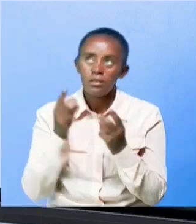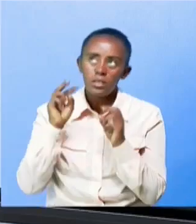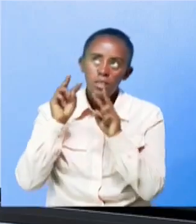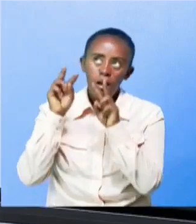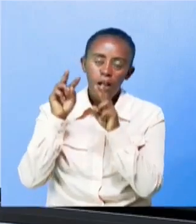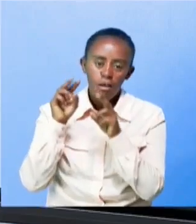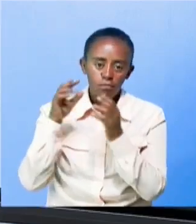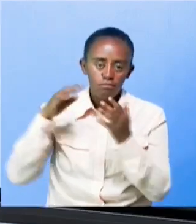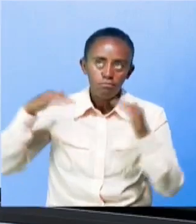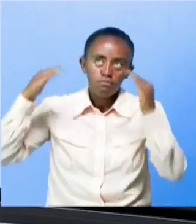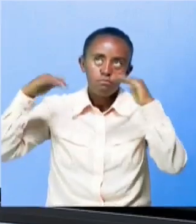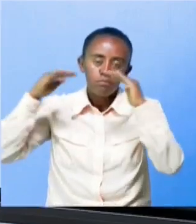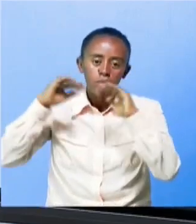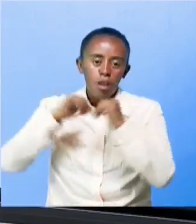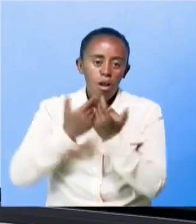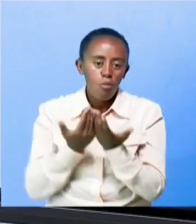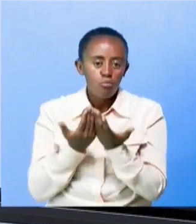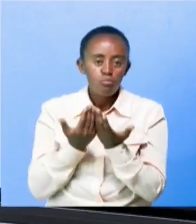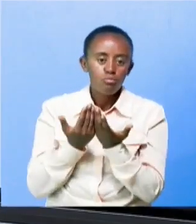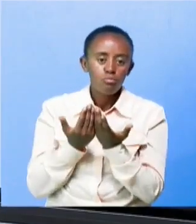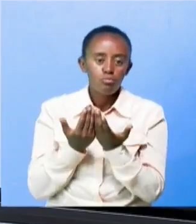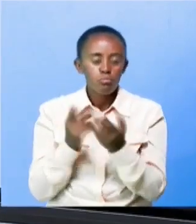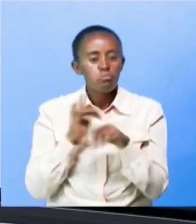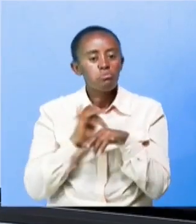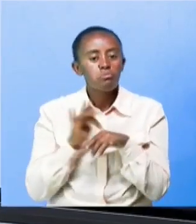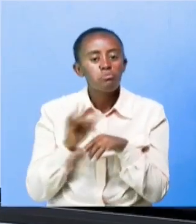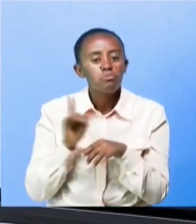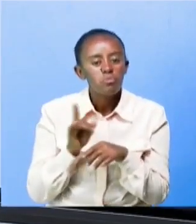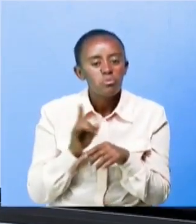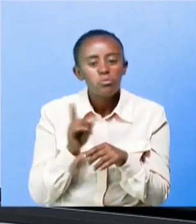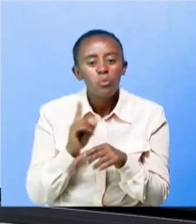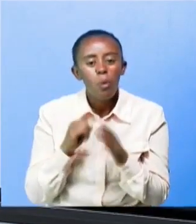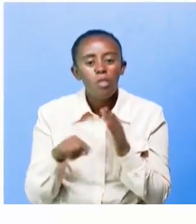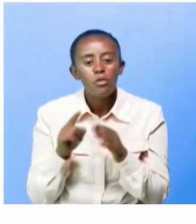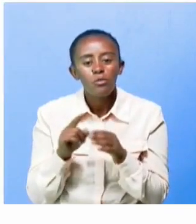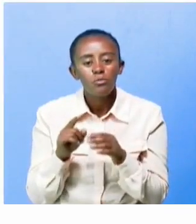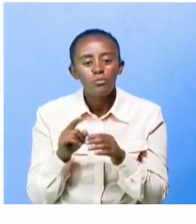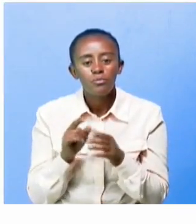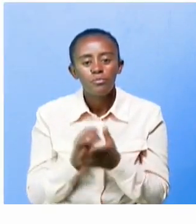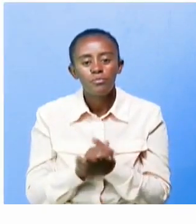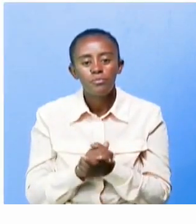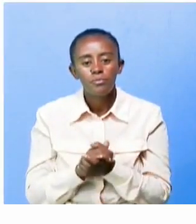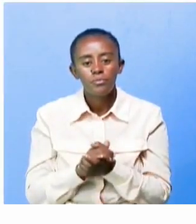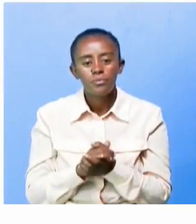sky. How would you put here? What would you put here? It's